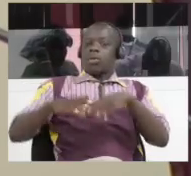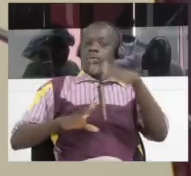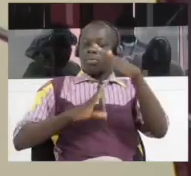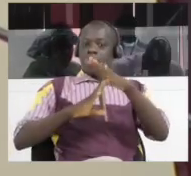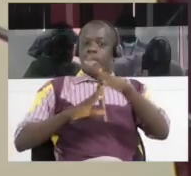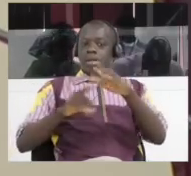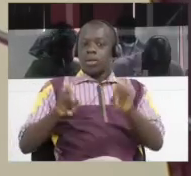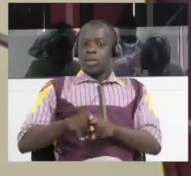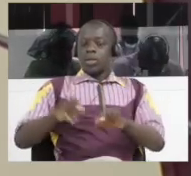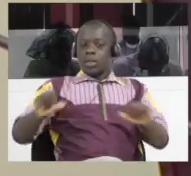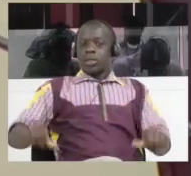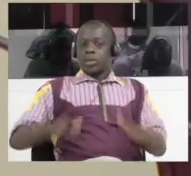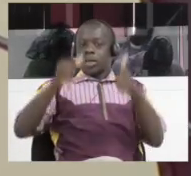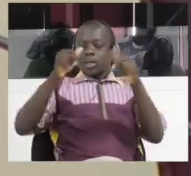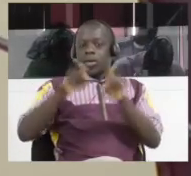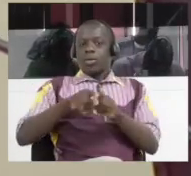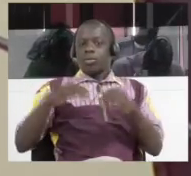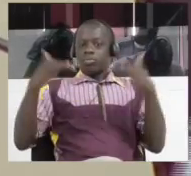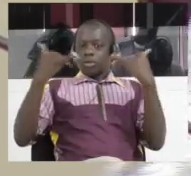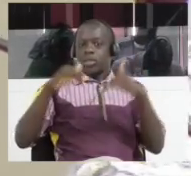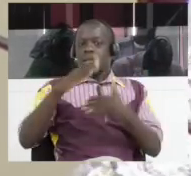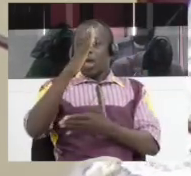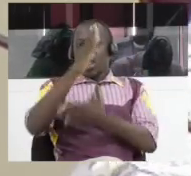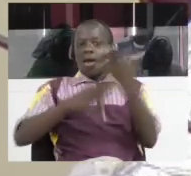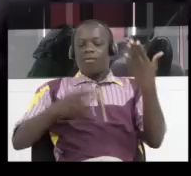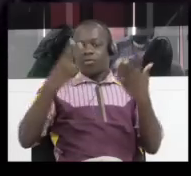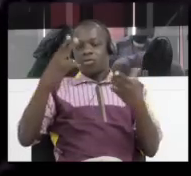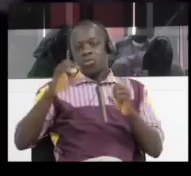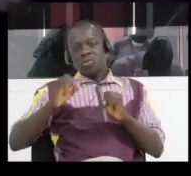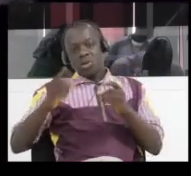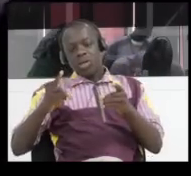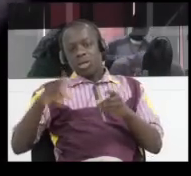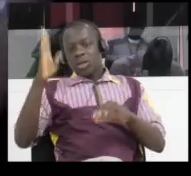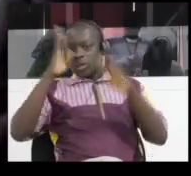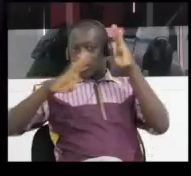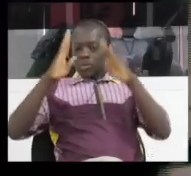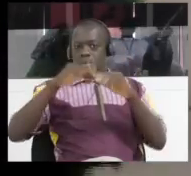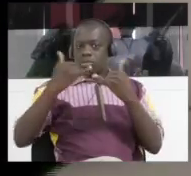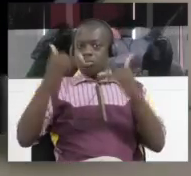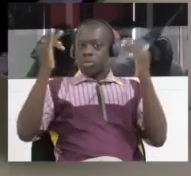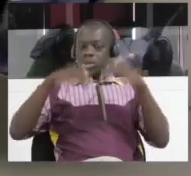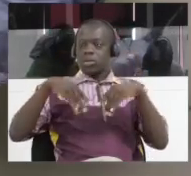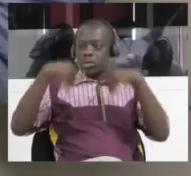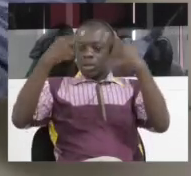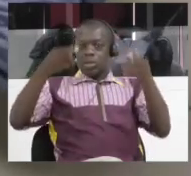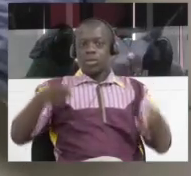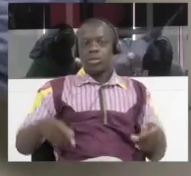our proceedings at 2:30. Is that all right? Thank you very much. Our meeting is adjourned.